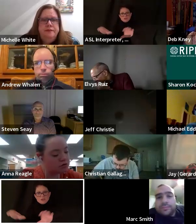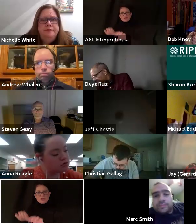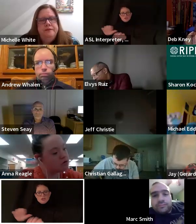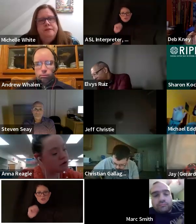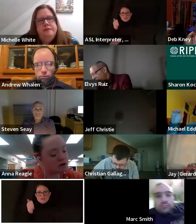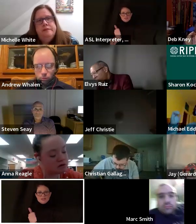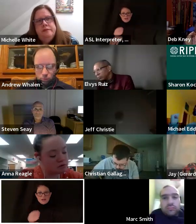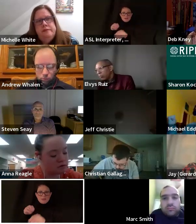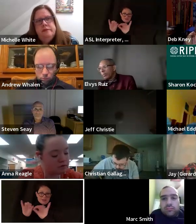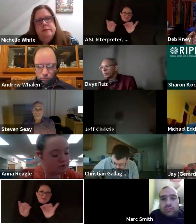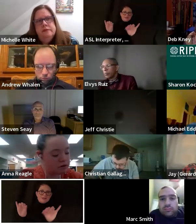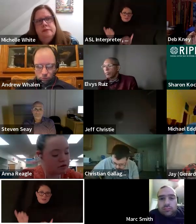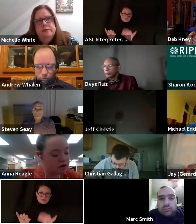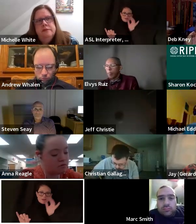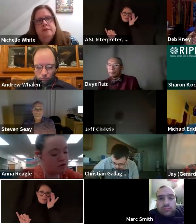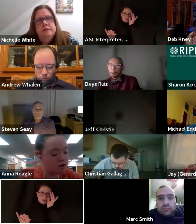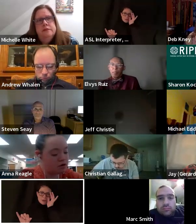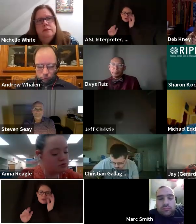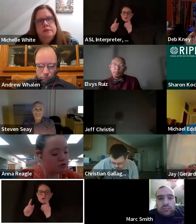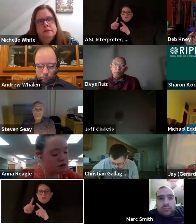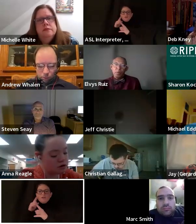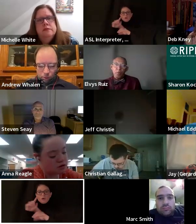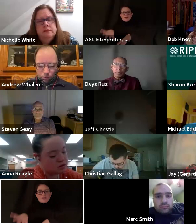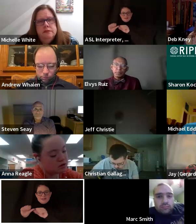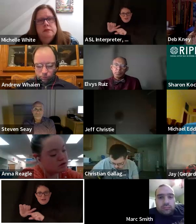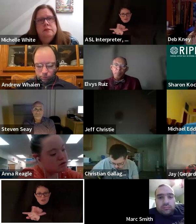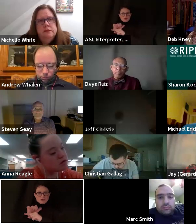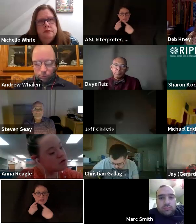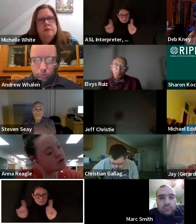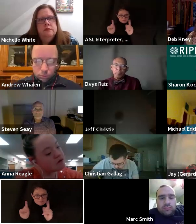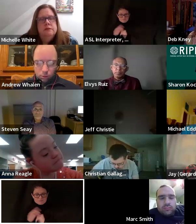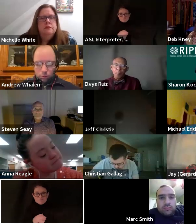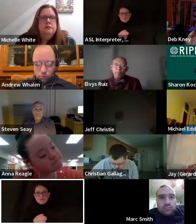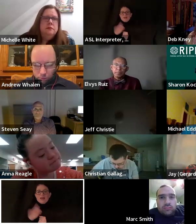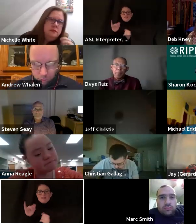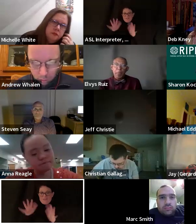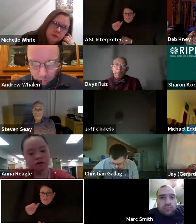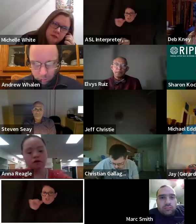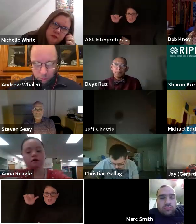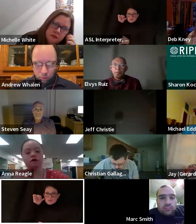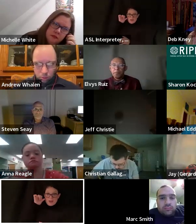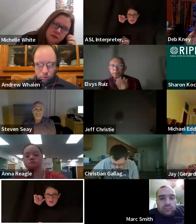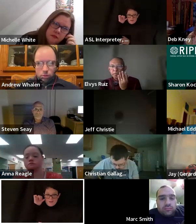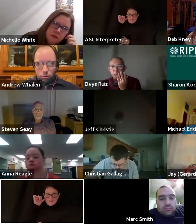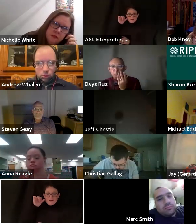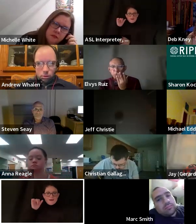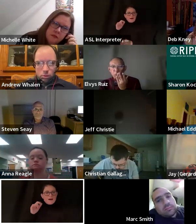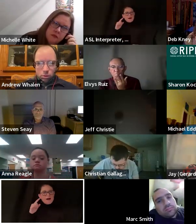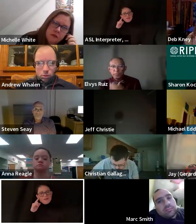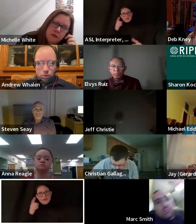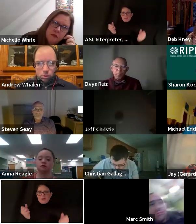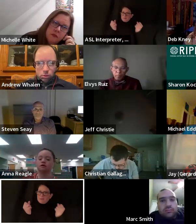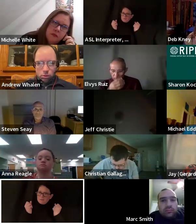get set up in that system in order to take the training. So we did that yesterday, and I think there were